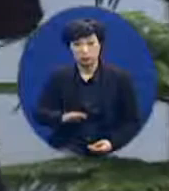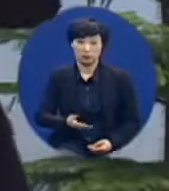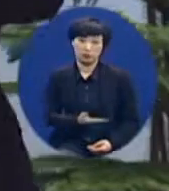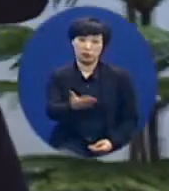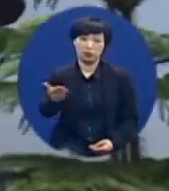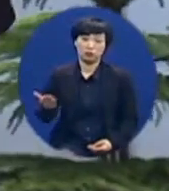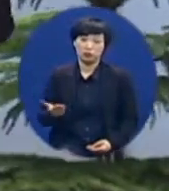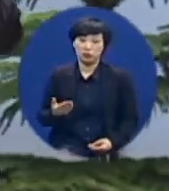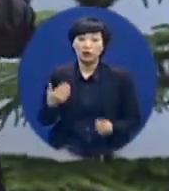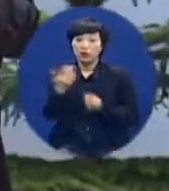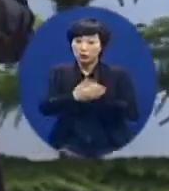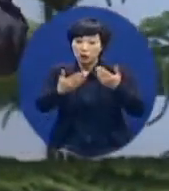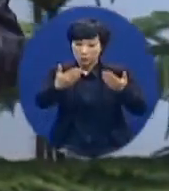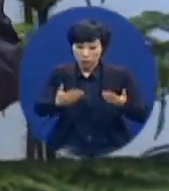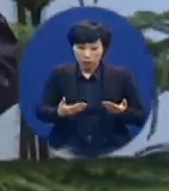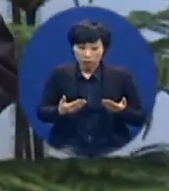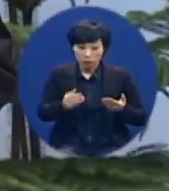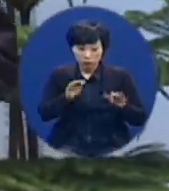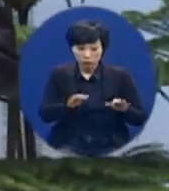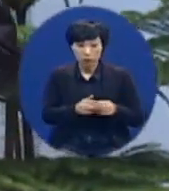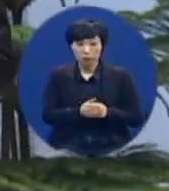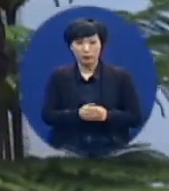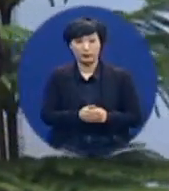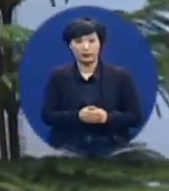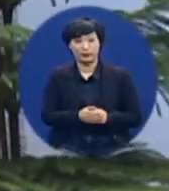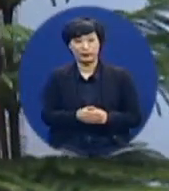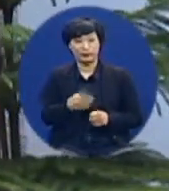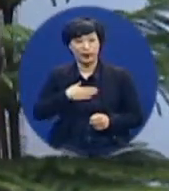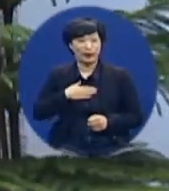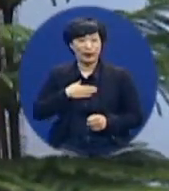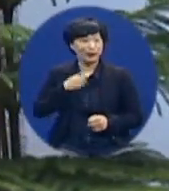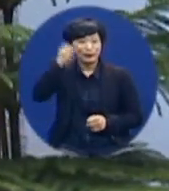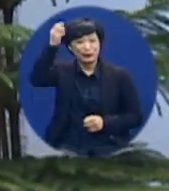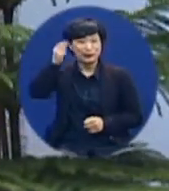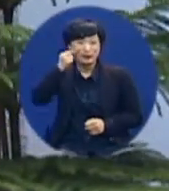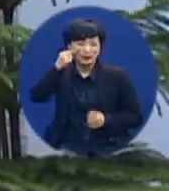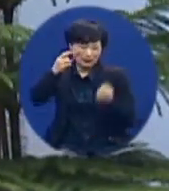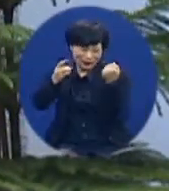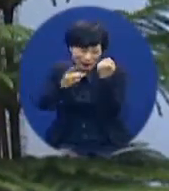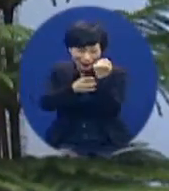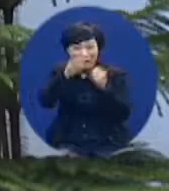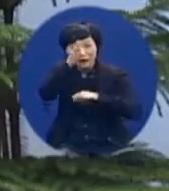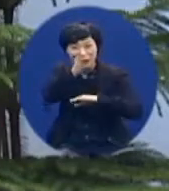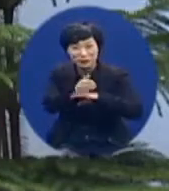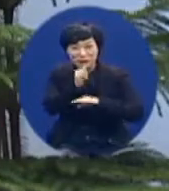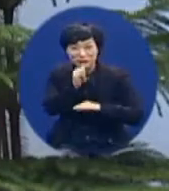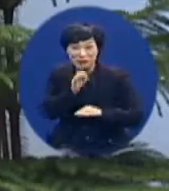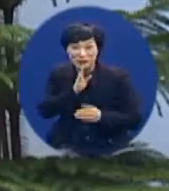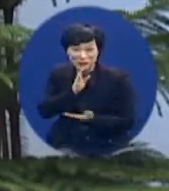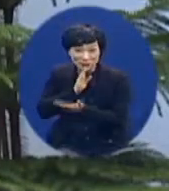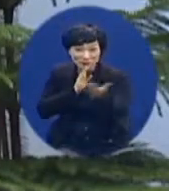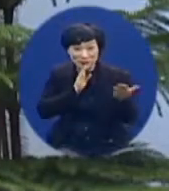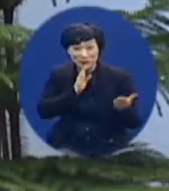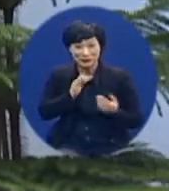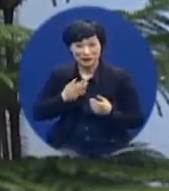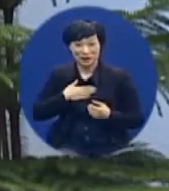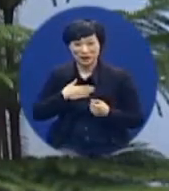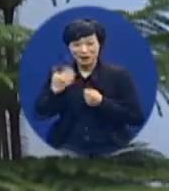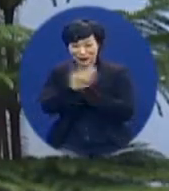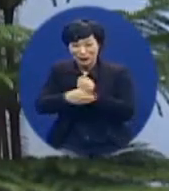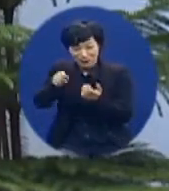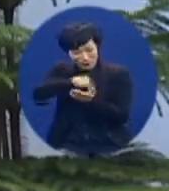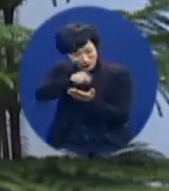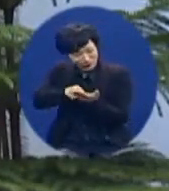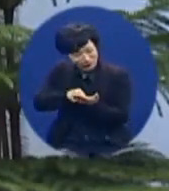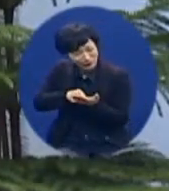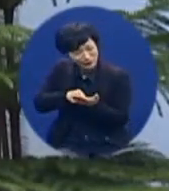When someone receives grace, they will not forget it and will give thanks for that. We should have the heart to